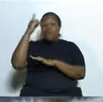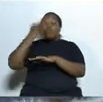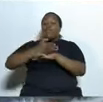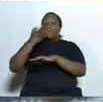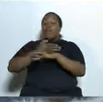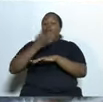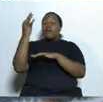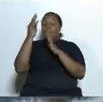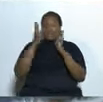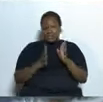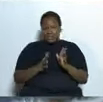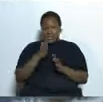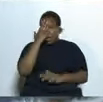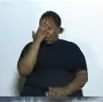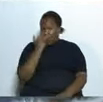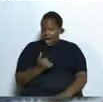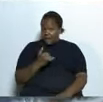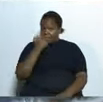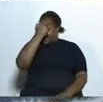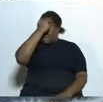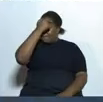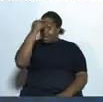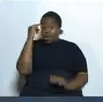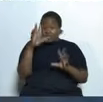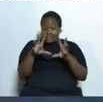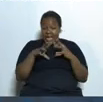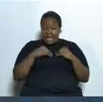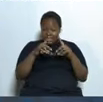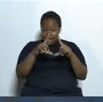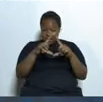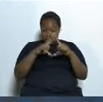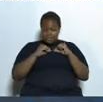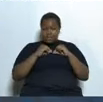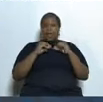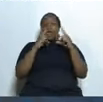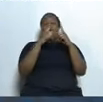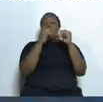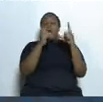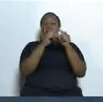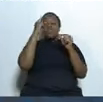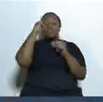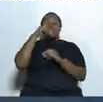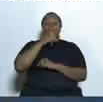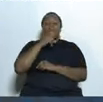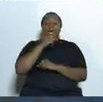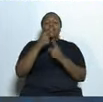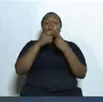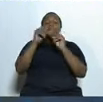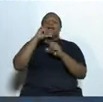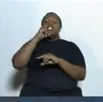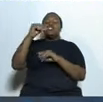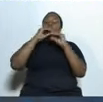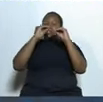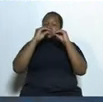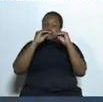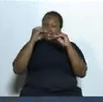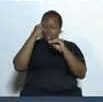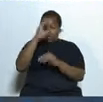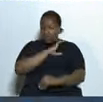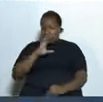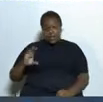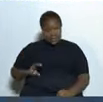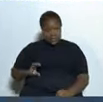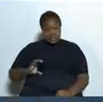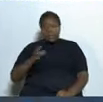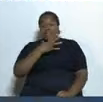Why? Because they take the word of man rather than the teachings of Christ. And